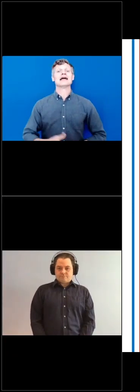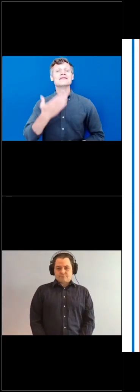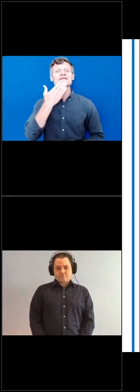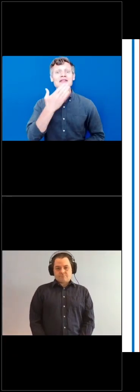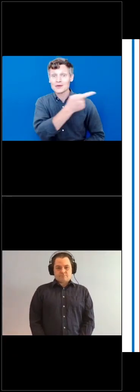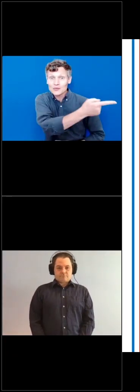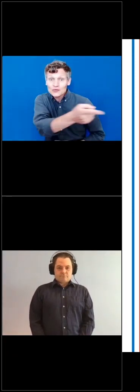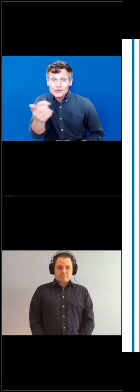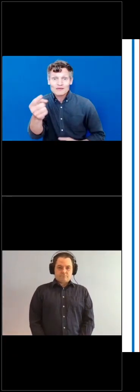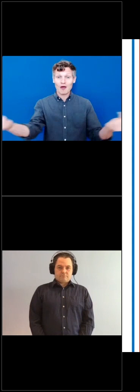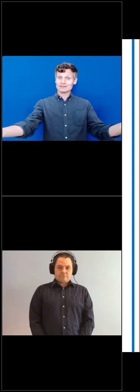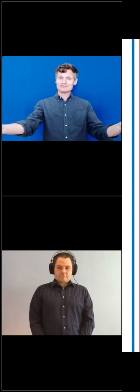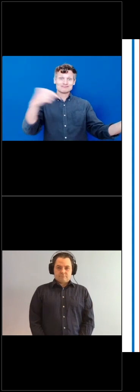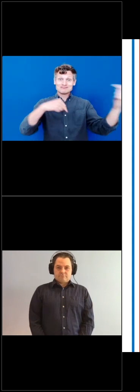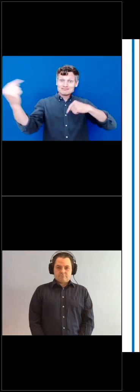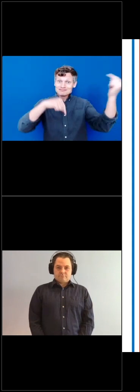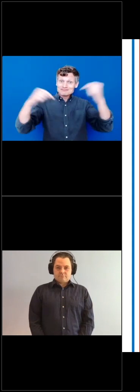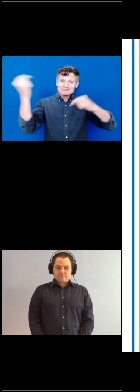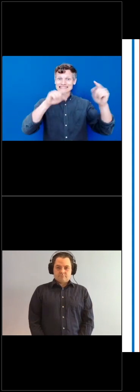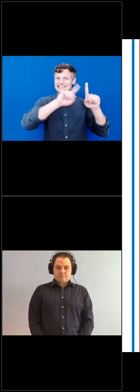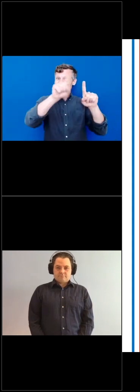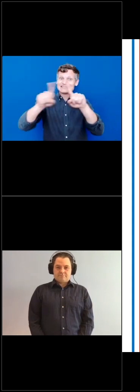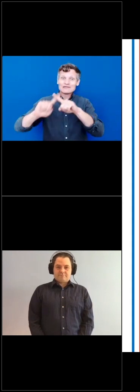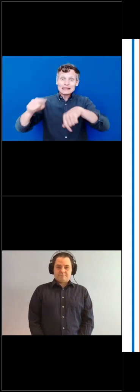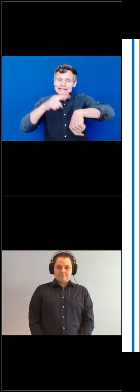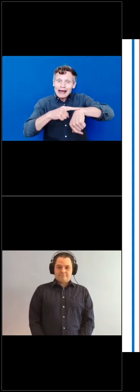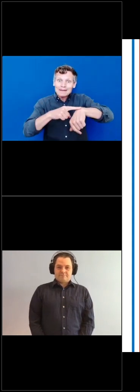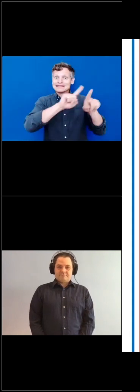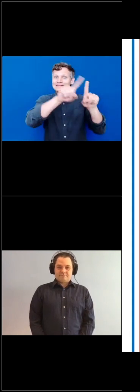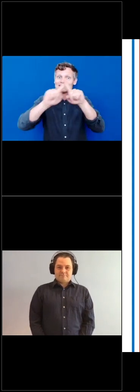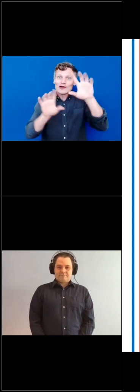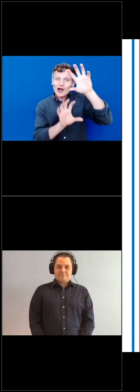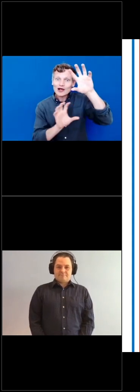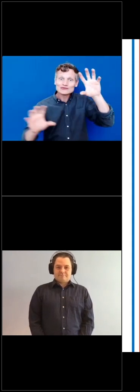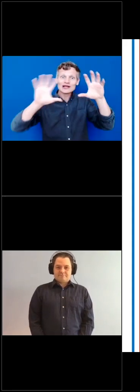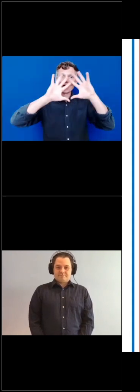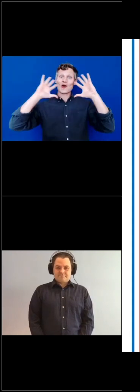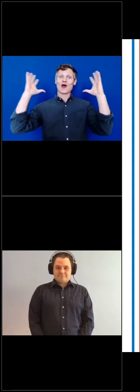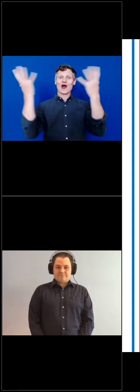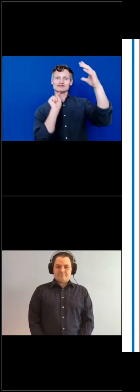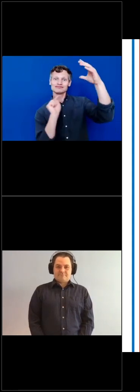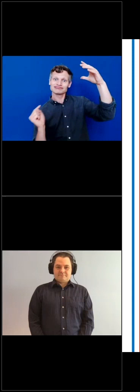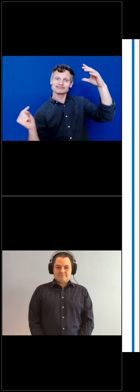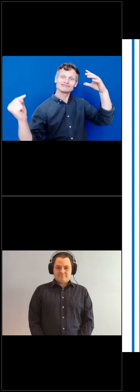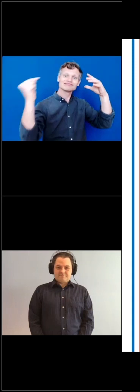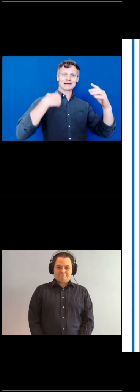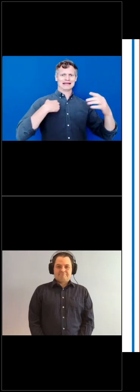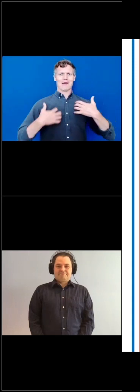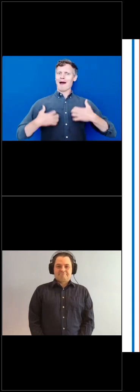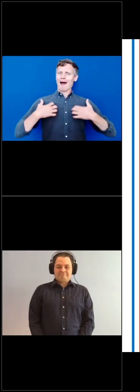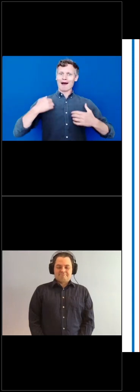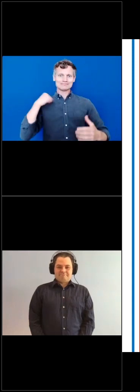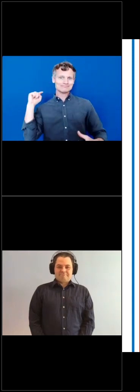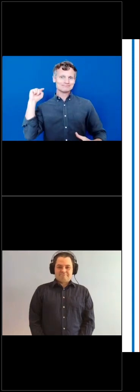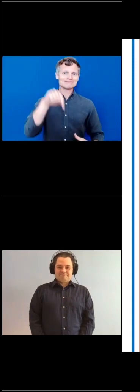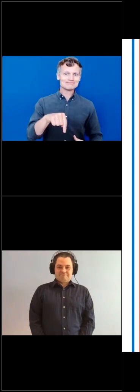from different countries and different time zones. So I'm really excited to be here with you as well. So as introduced by Hakon,